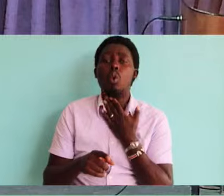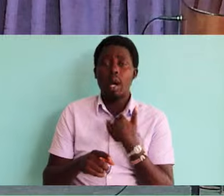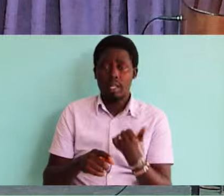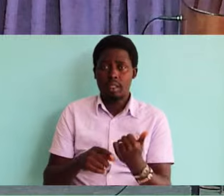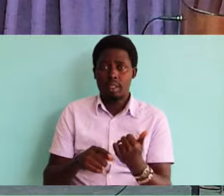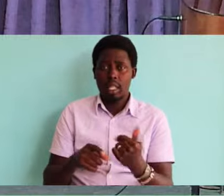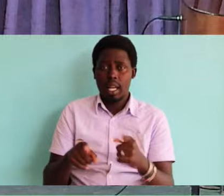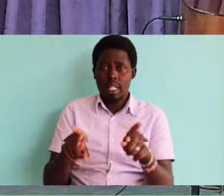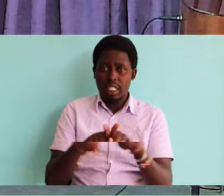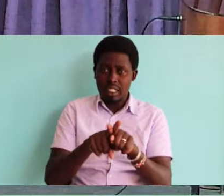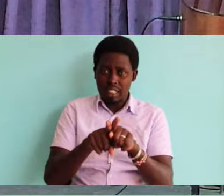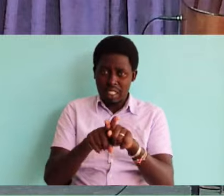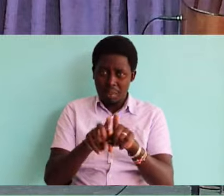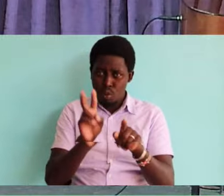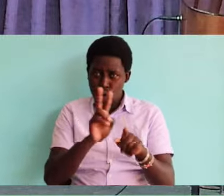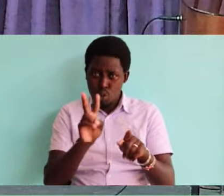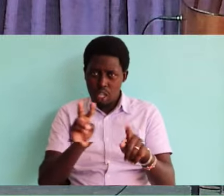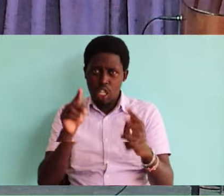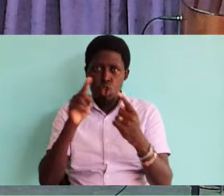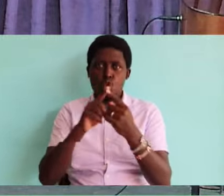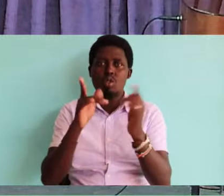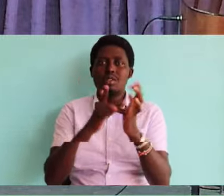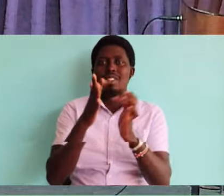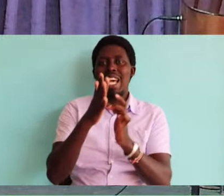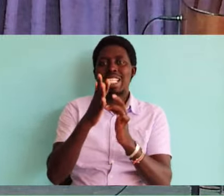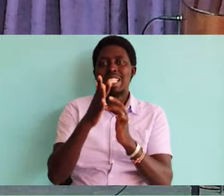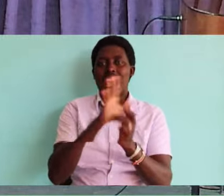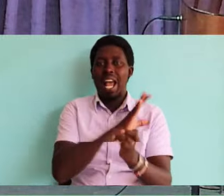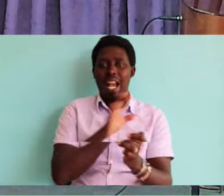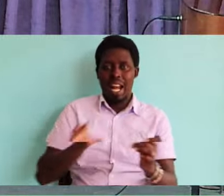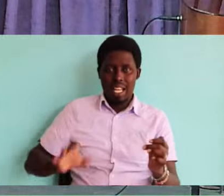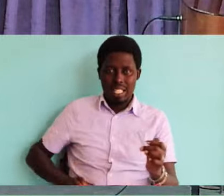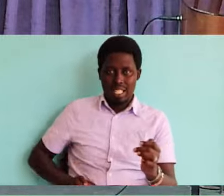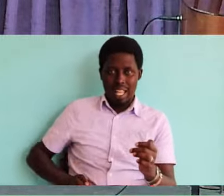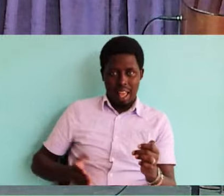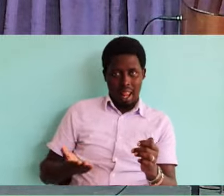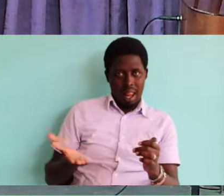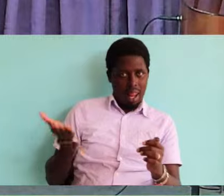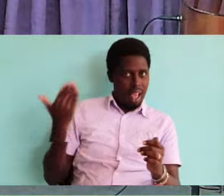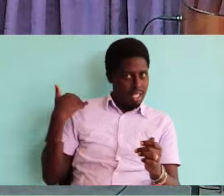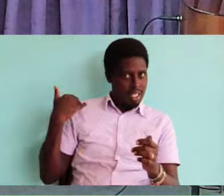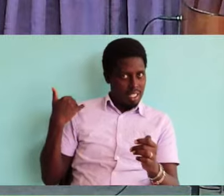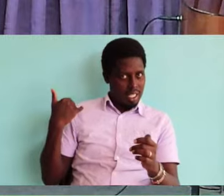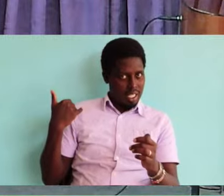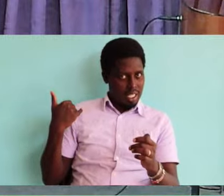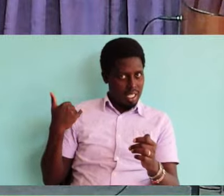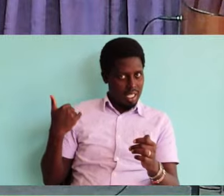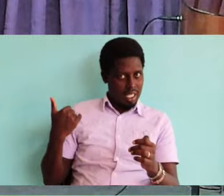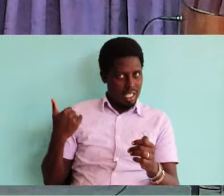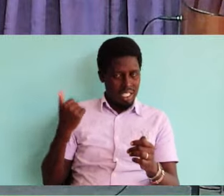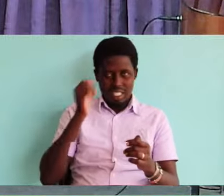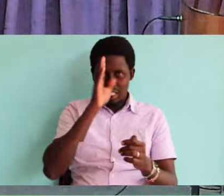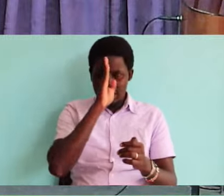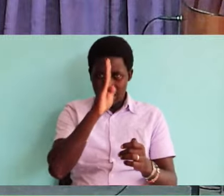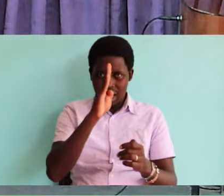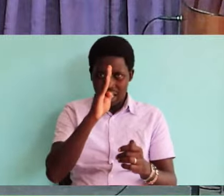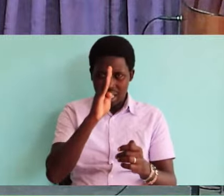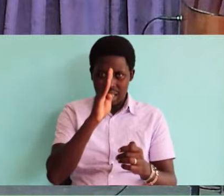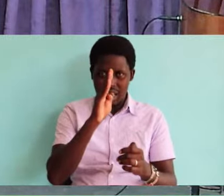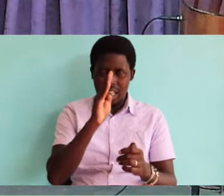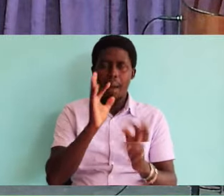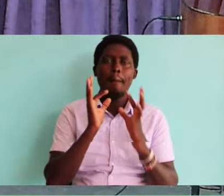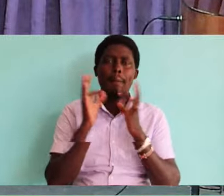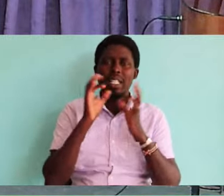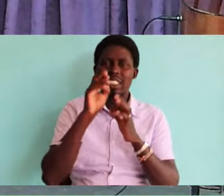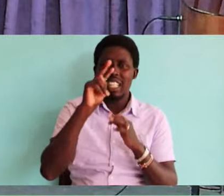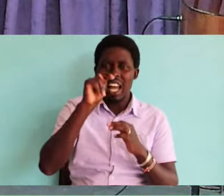looking at Jesus Christ. Last Sunday, we had our elder and pastor, Leonard, take